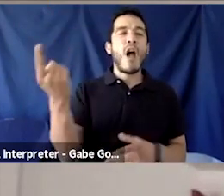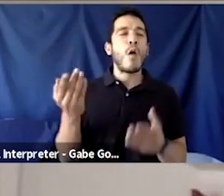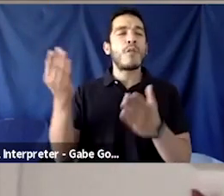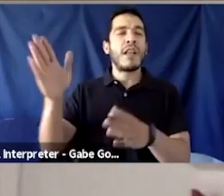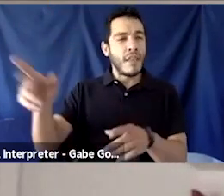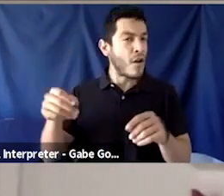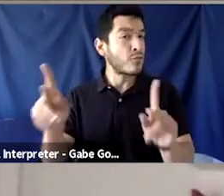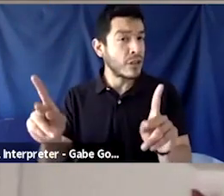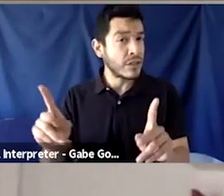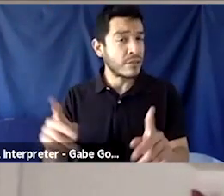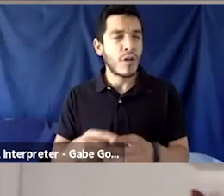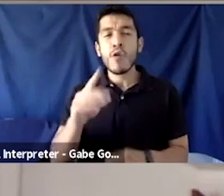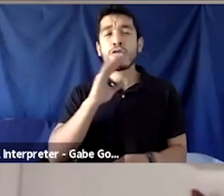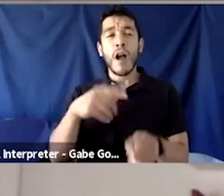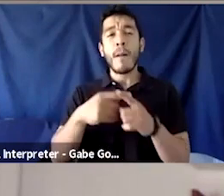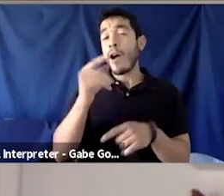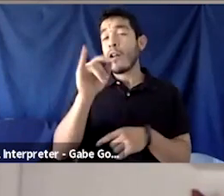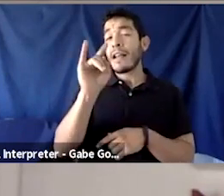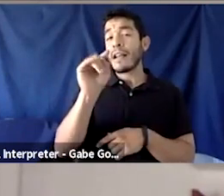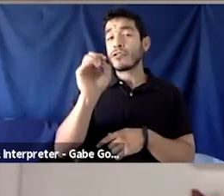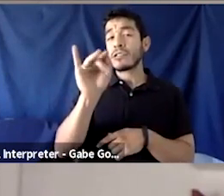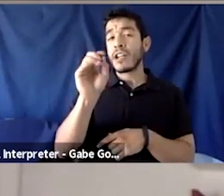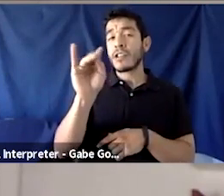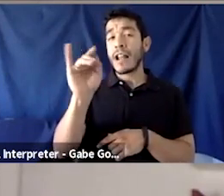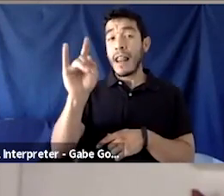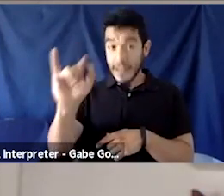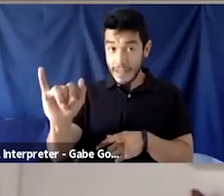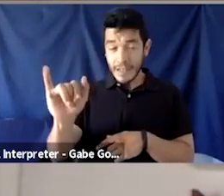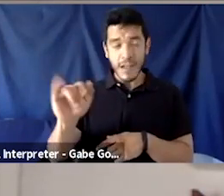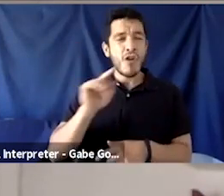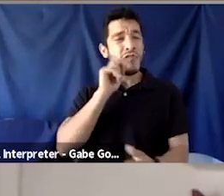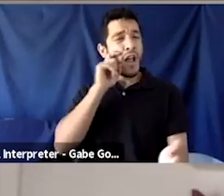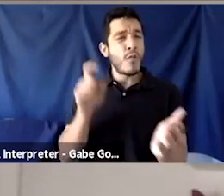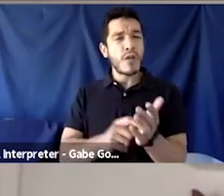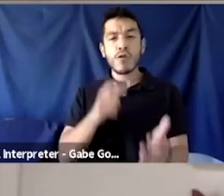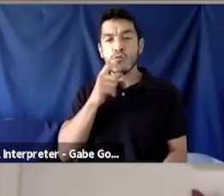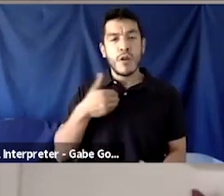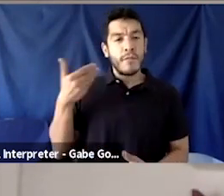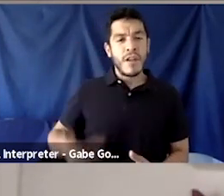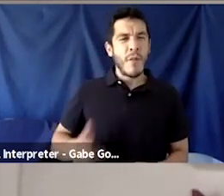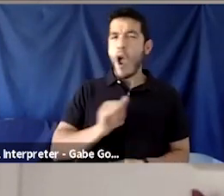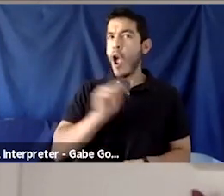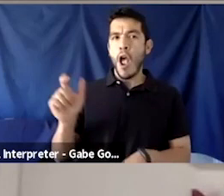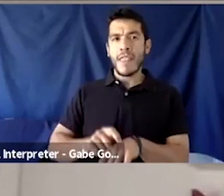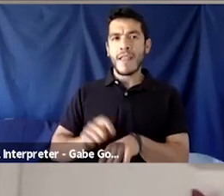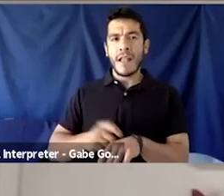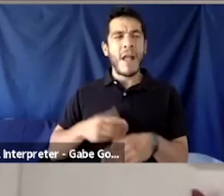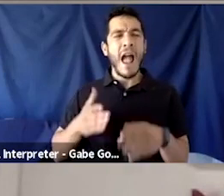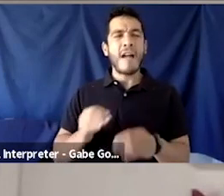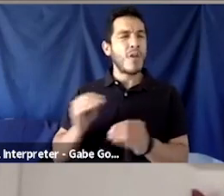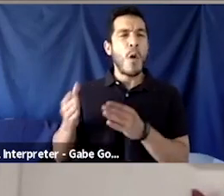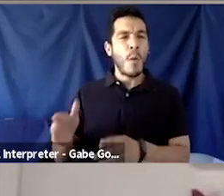when we talk about intersectionality, it is recognizing who we are all the time, that there's no way to compartmentalize your